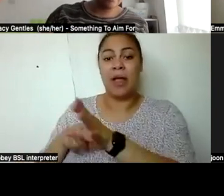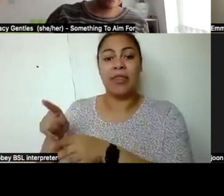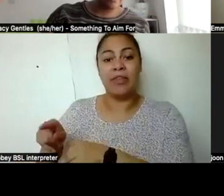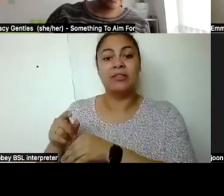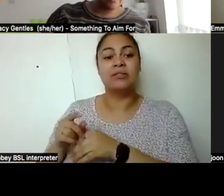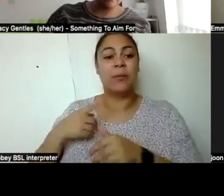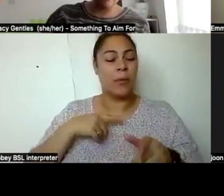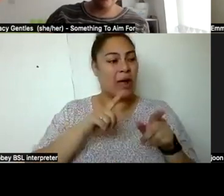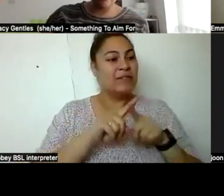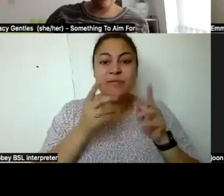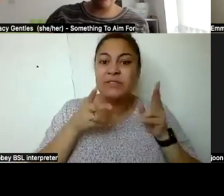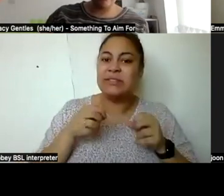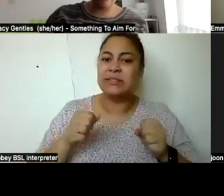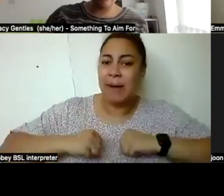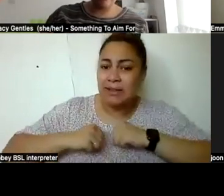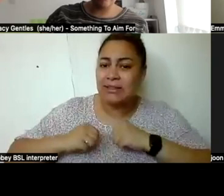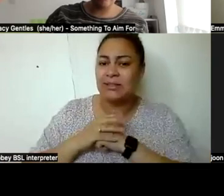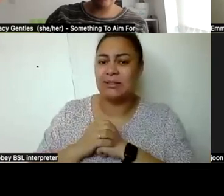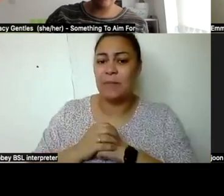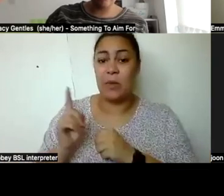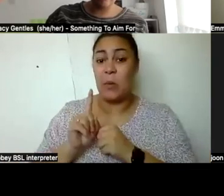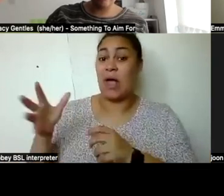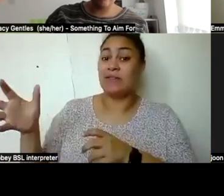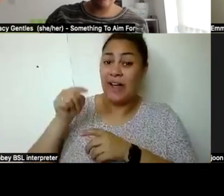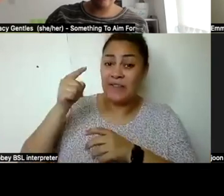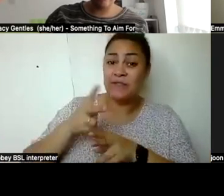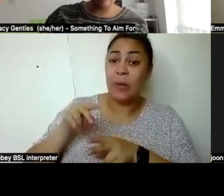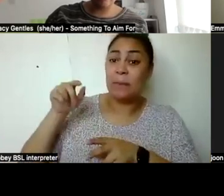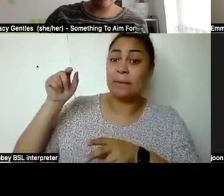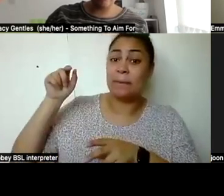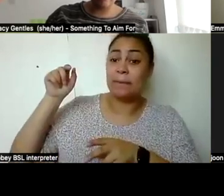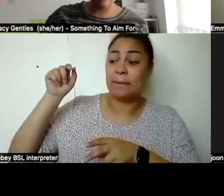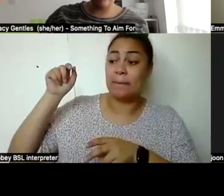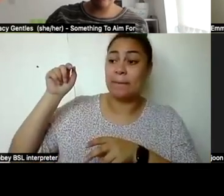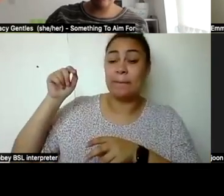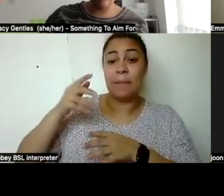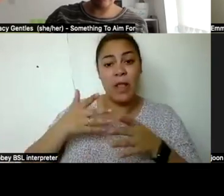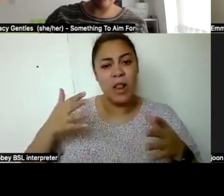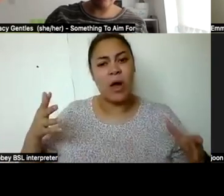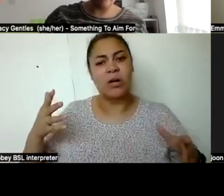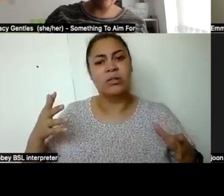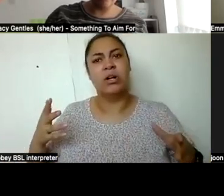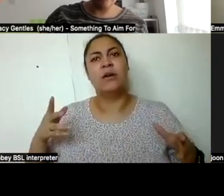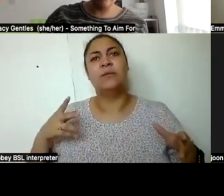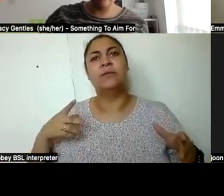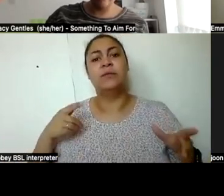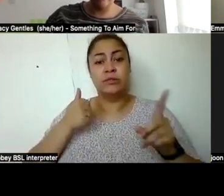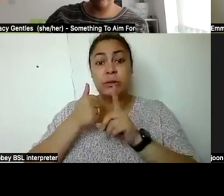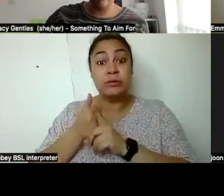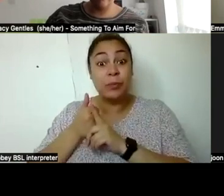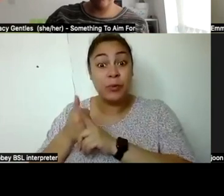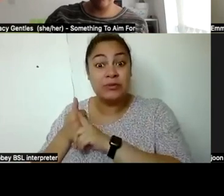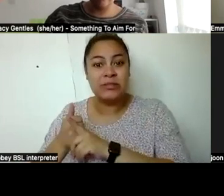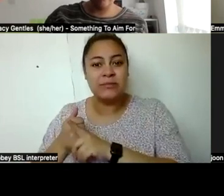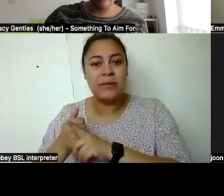spaces. So what I've really taken from a lot of the most supportive stuff of this week